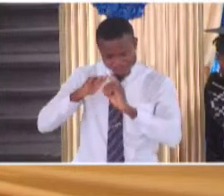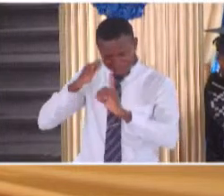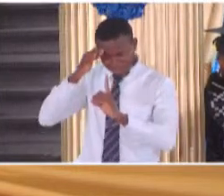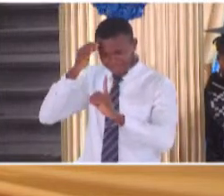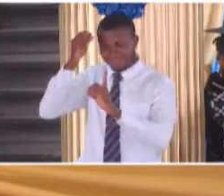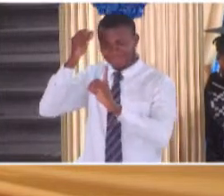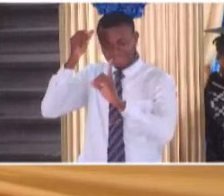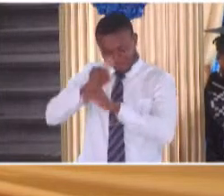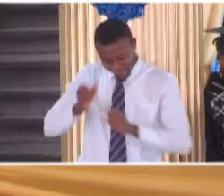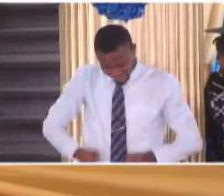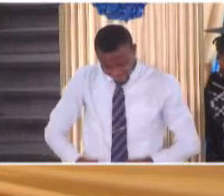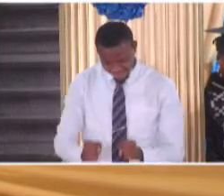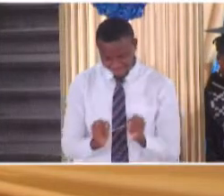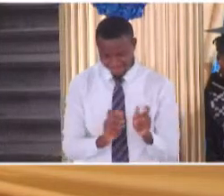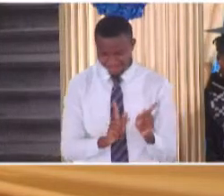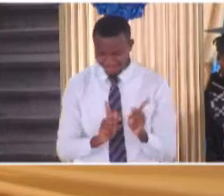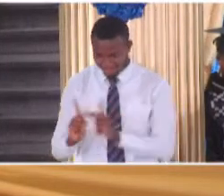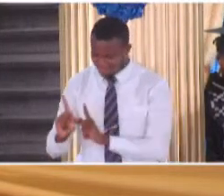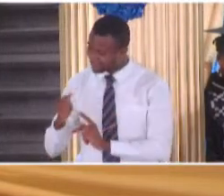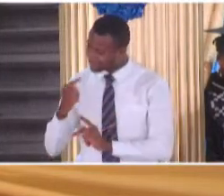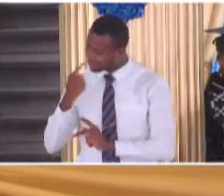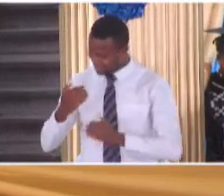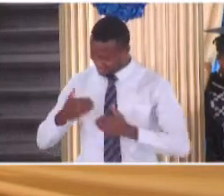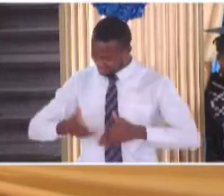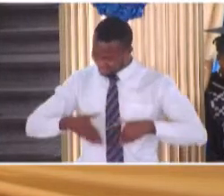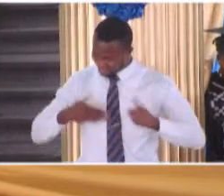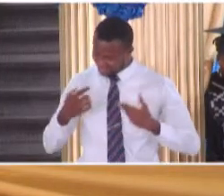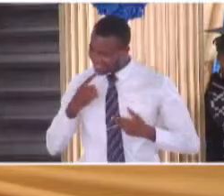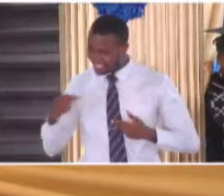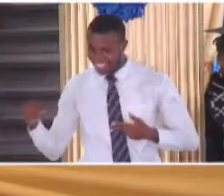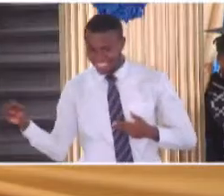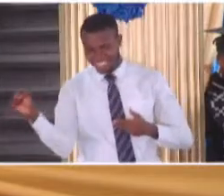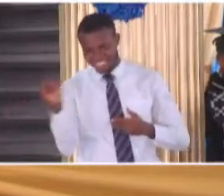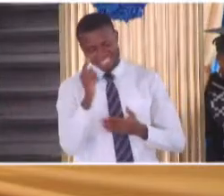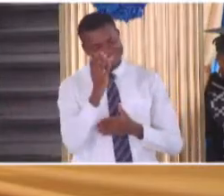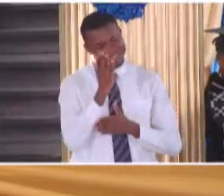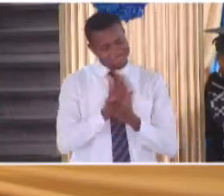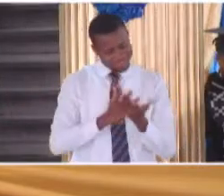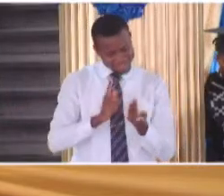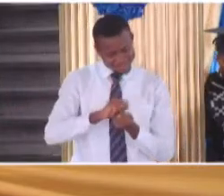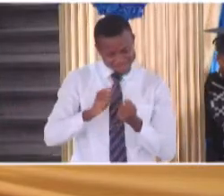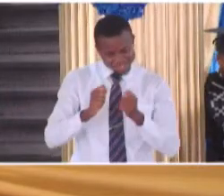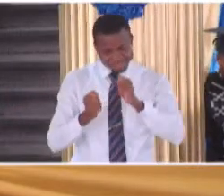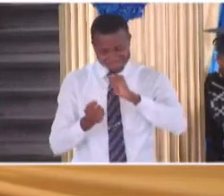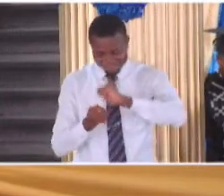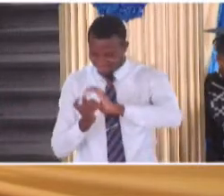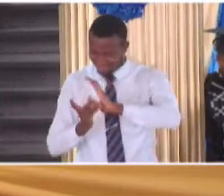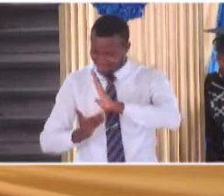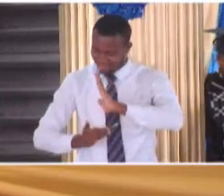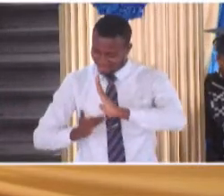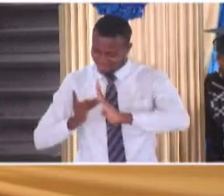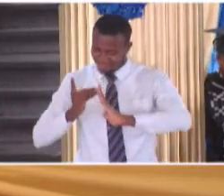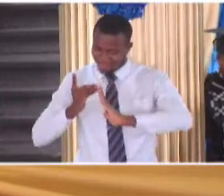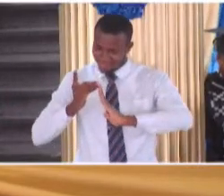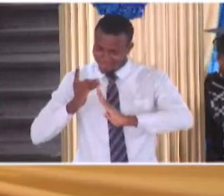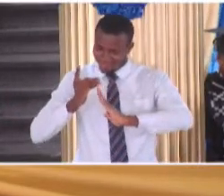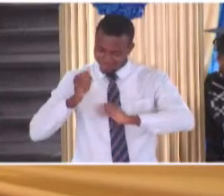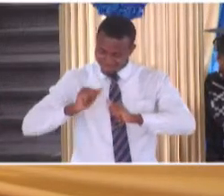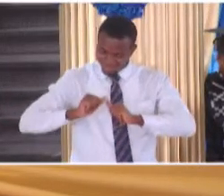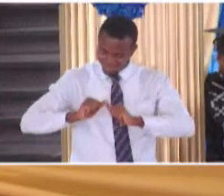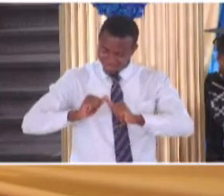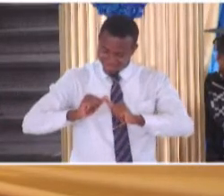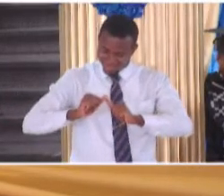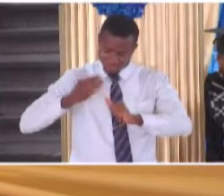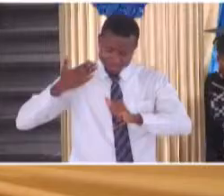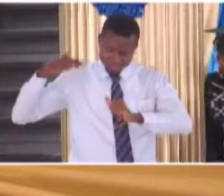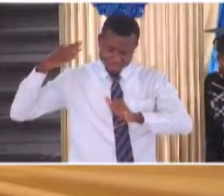strategic priorities, I'm delighted to share with you some of the transformative developments that have taken place over